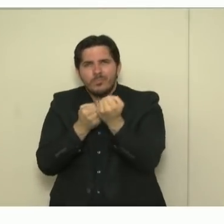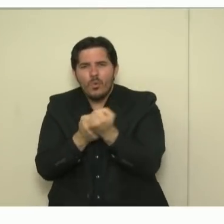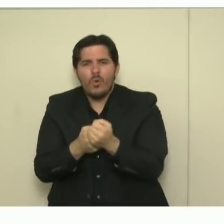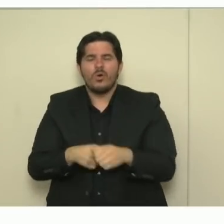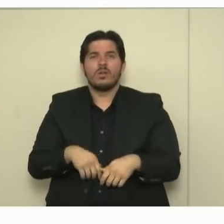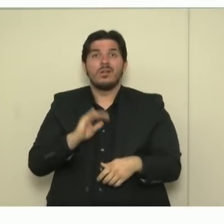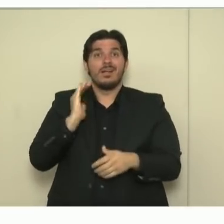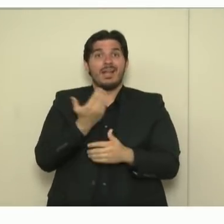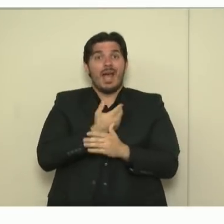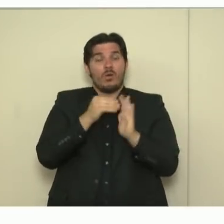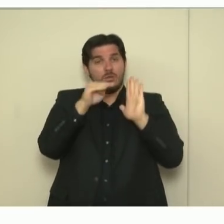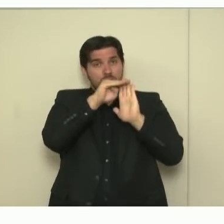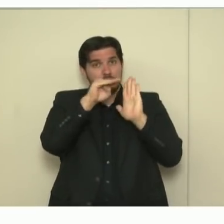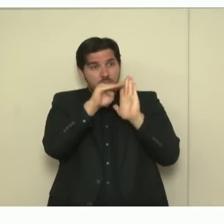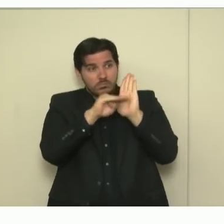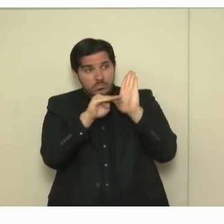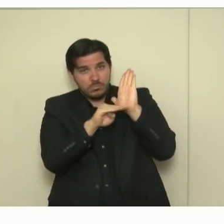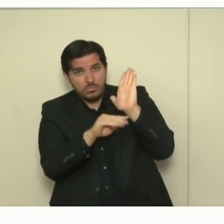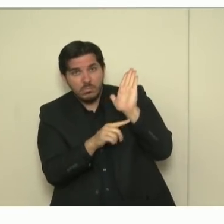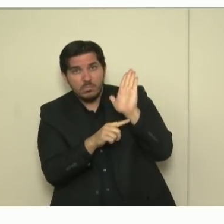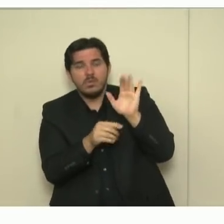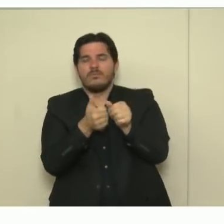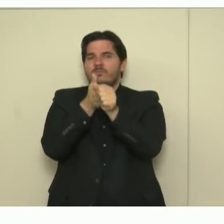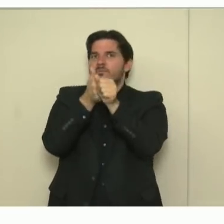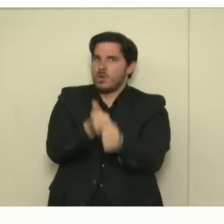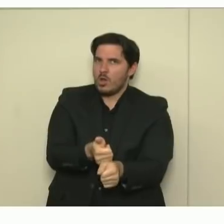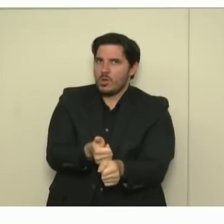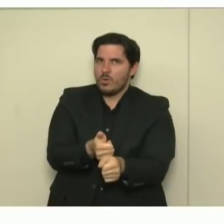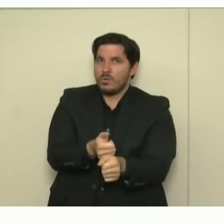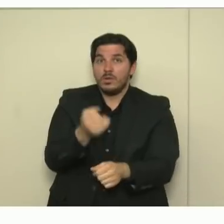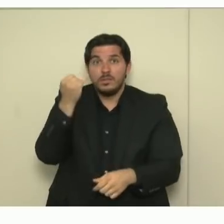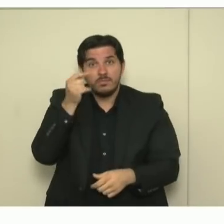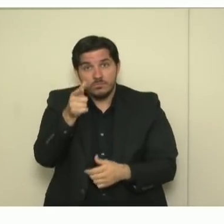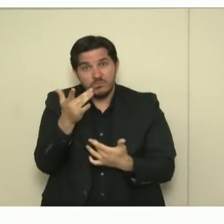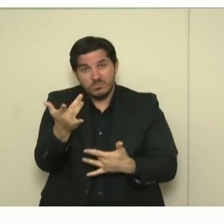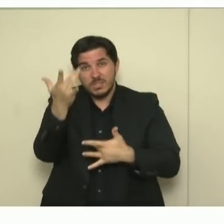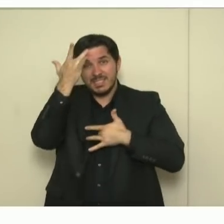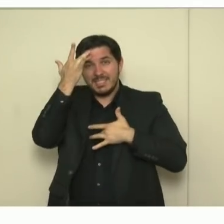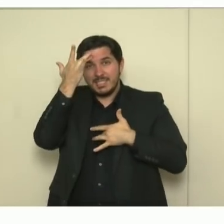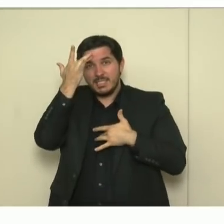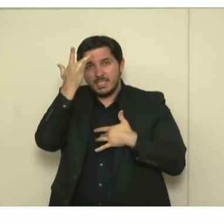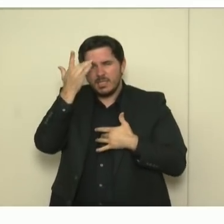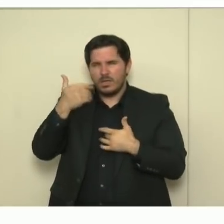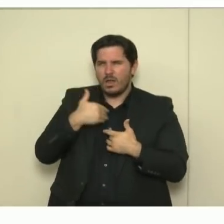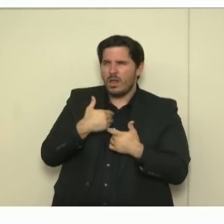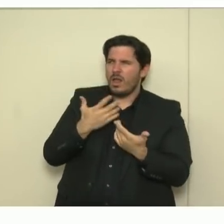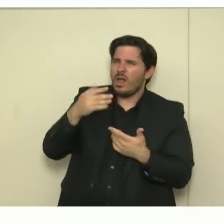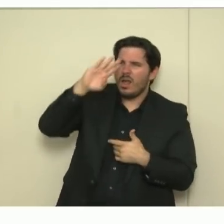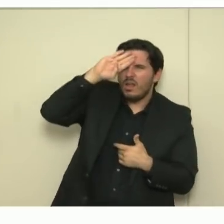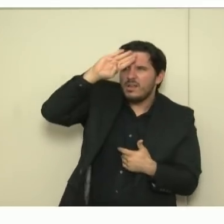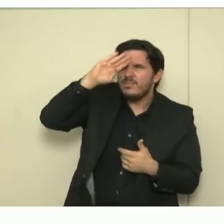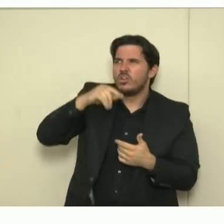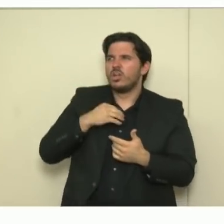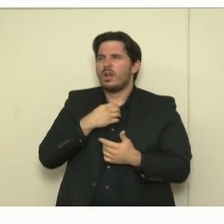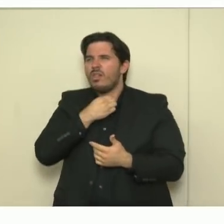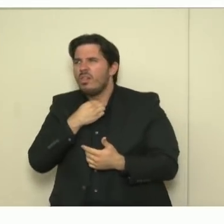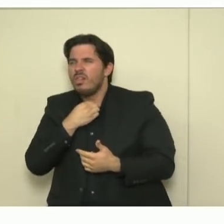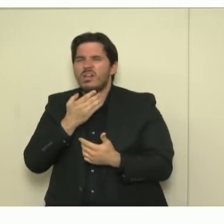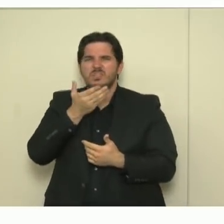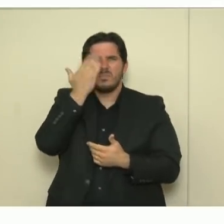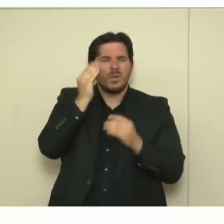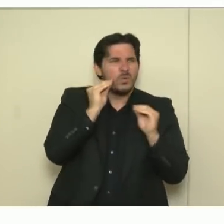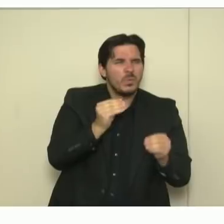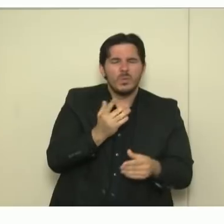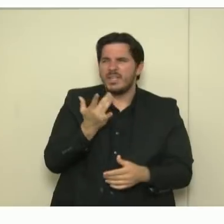that if you have or are experiencing any of the symptoms of COVID, that you stay home, that you make sure that you're